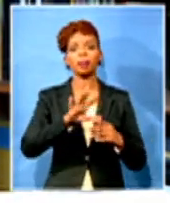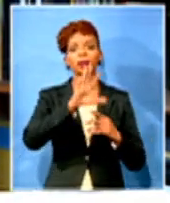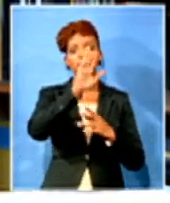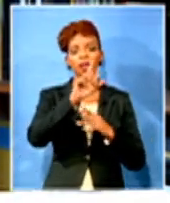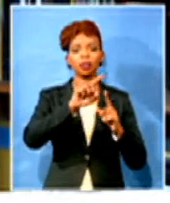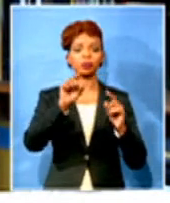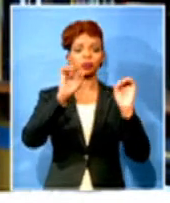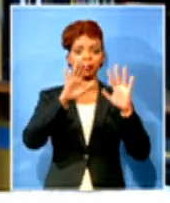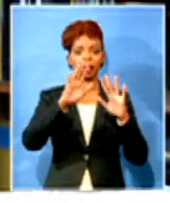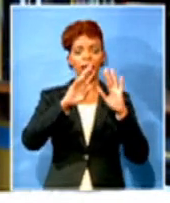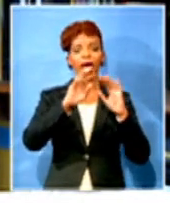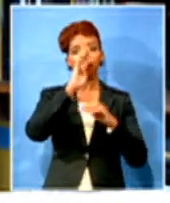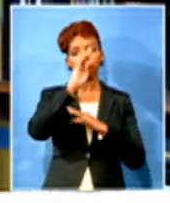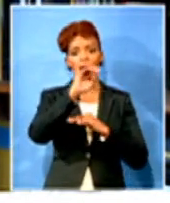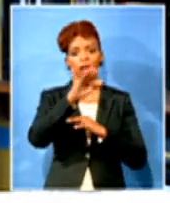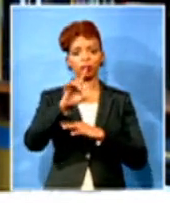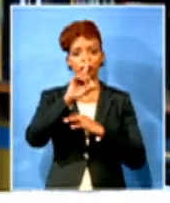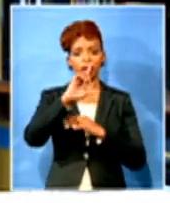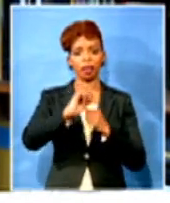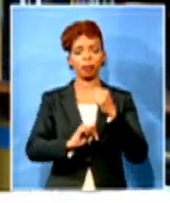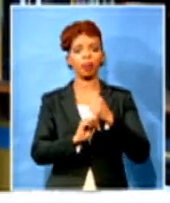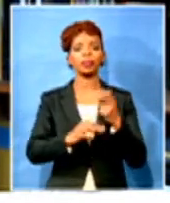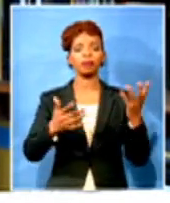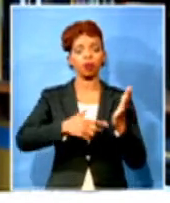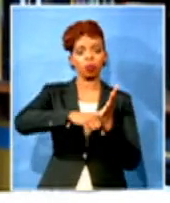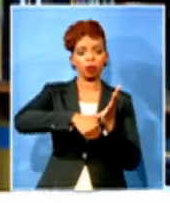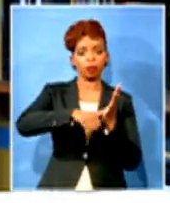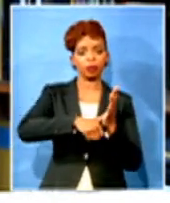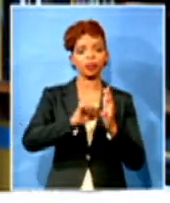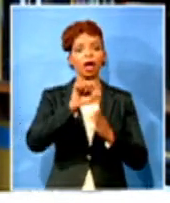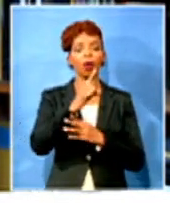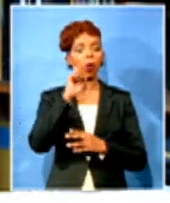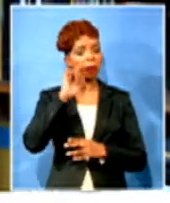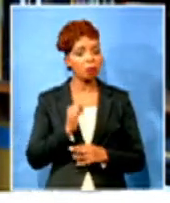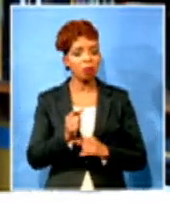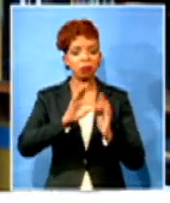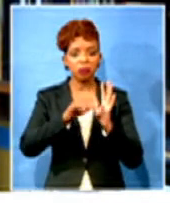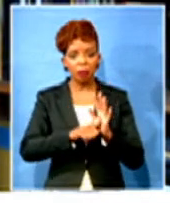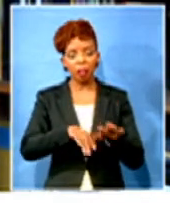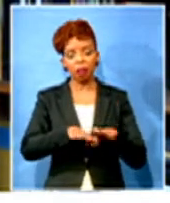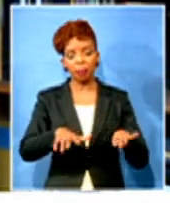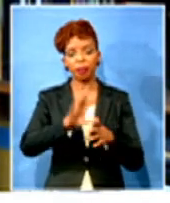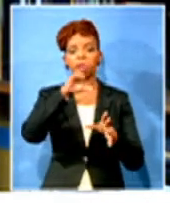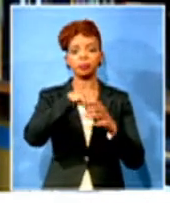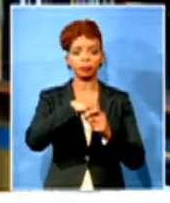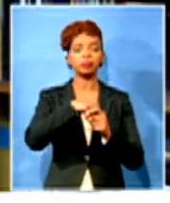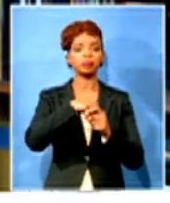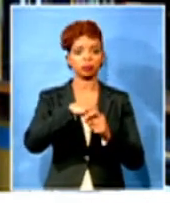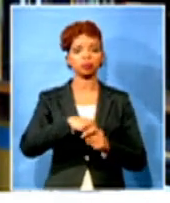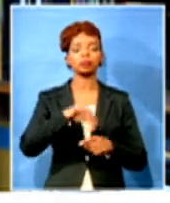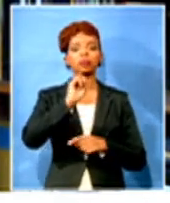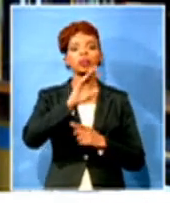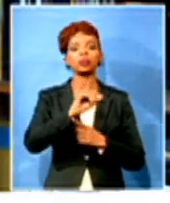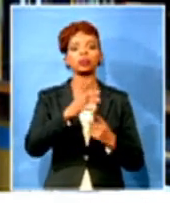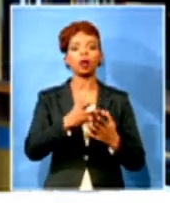billion a month, the social grants alone. So it's quite a lot of spending increases from